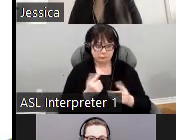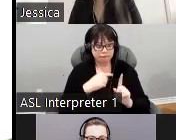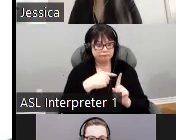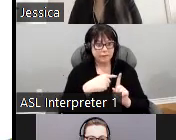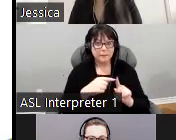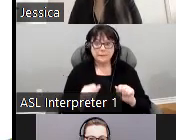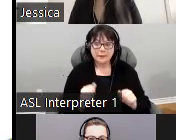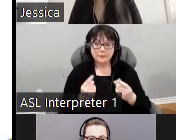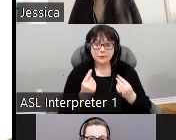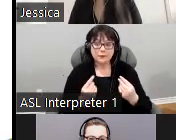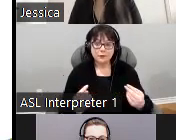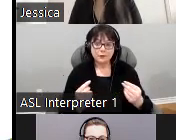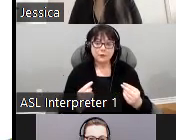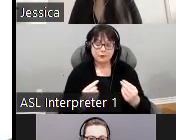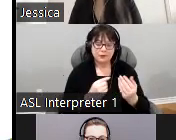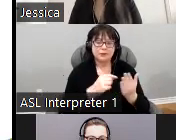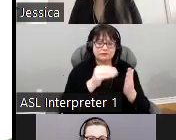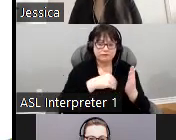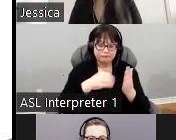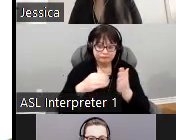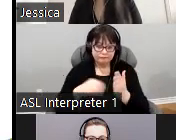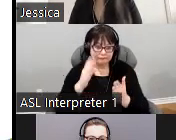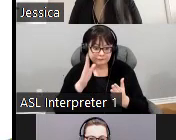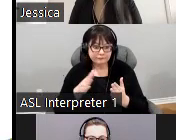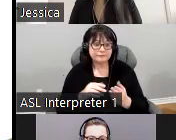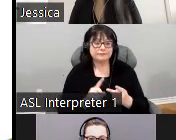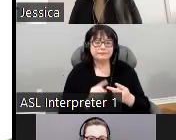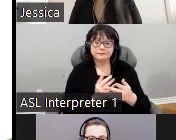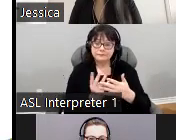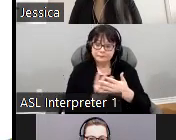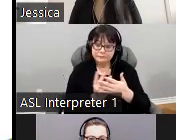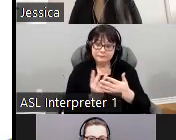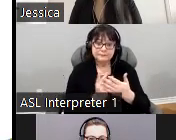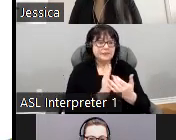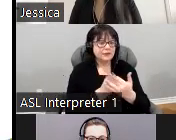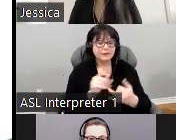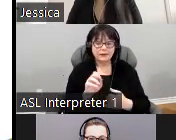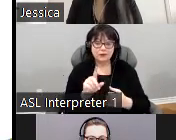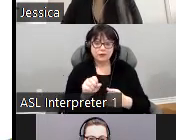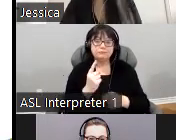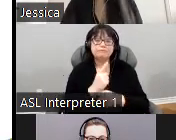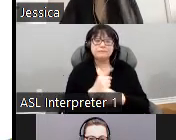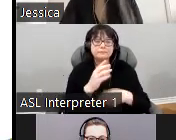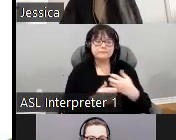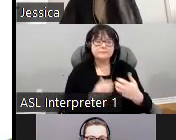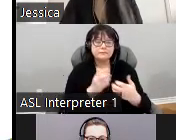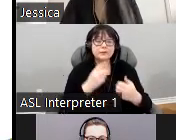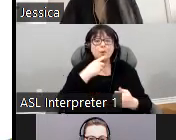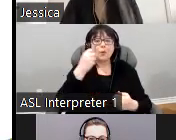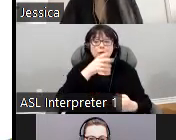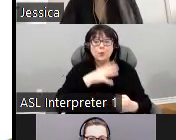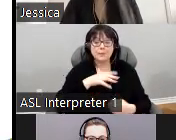thinking through ensuring screening and intervention tools can meet the needs of older women, that they address